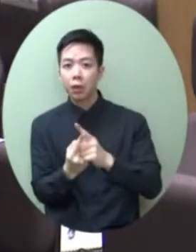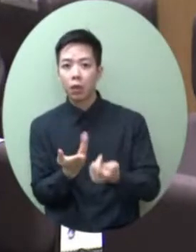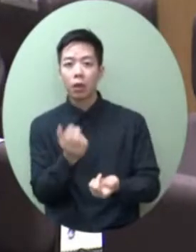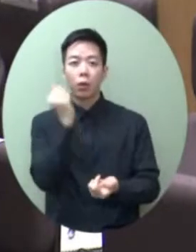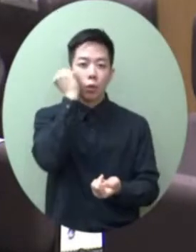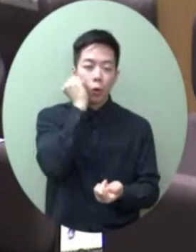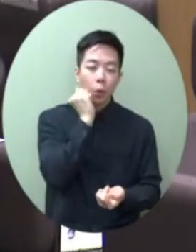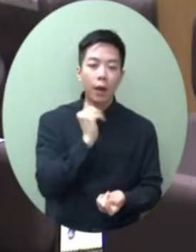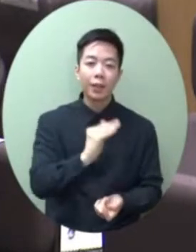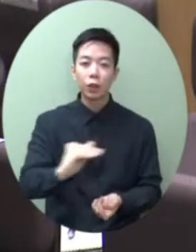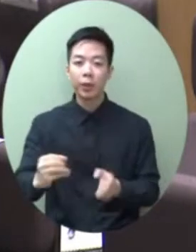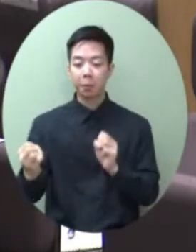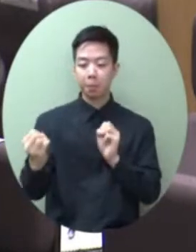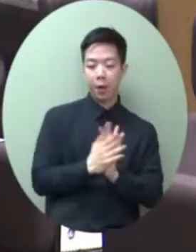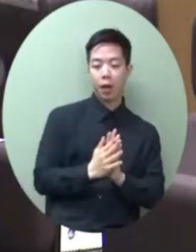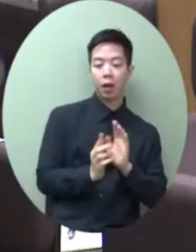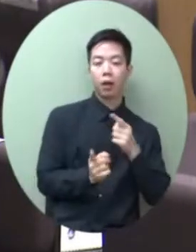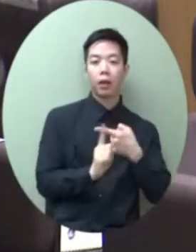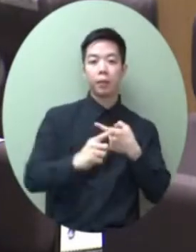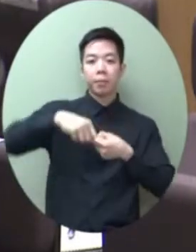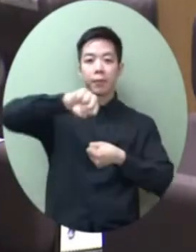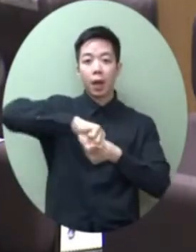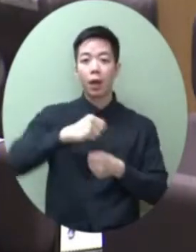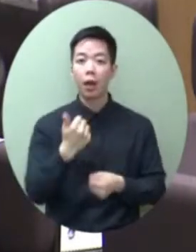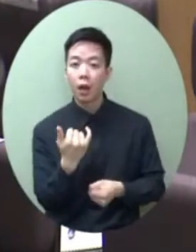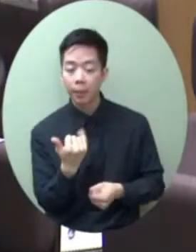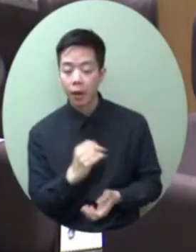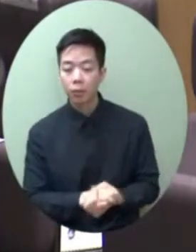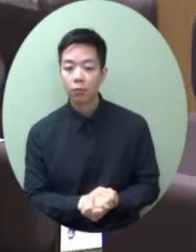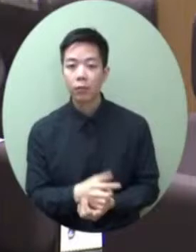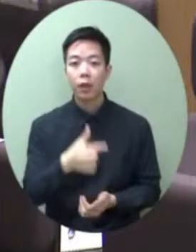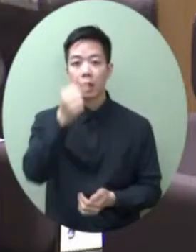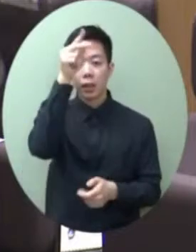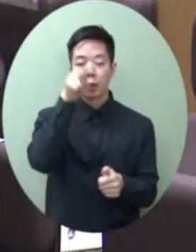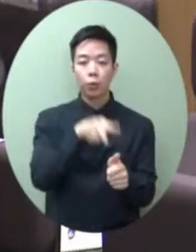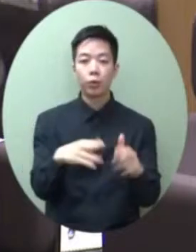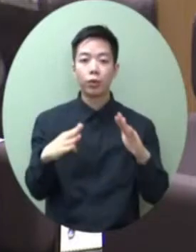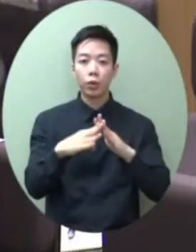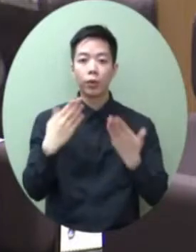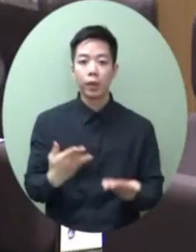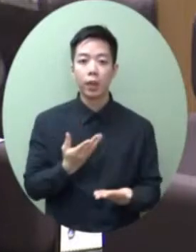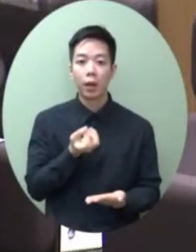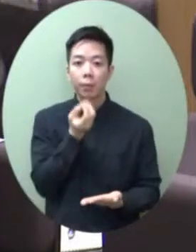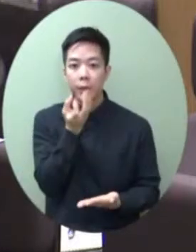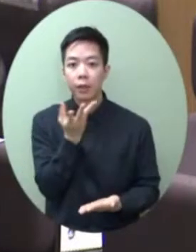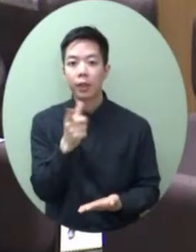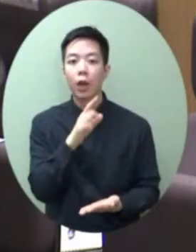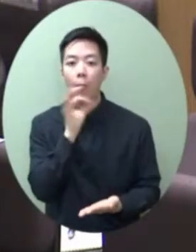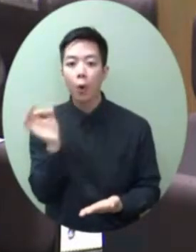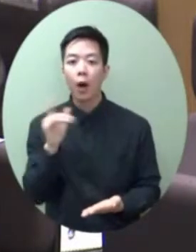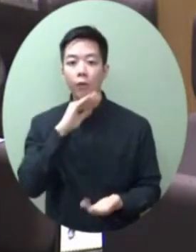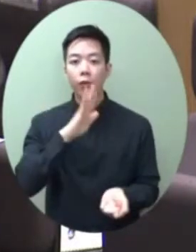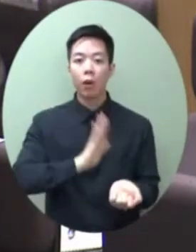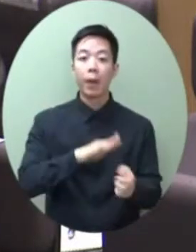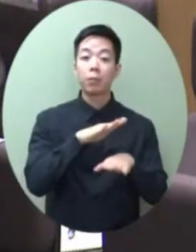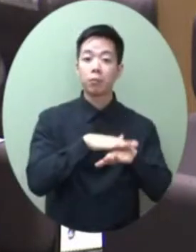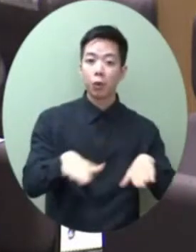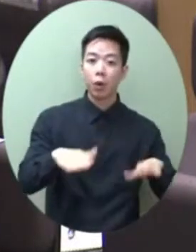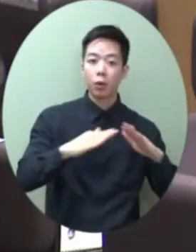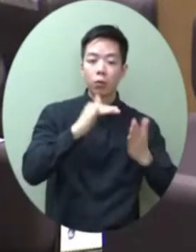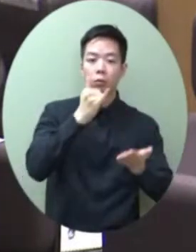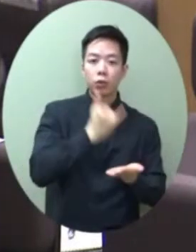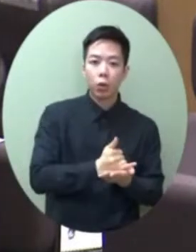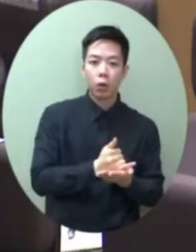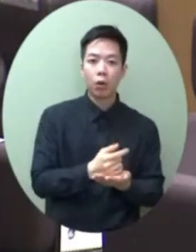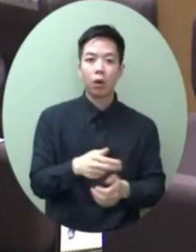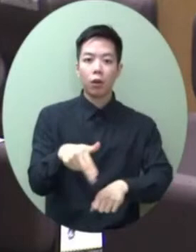sent to hospital, that will increase the risk of them infecting their family members. So would HA have any suggestions on, like, for